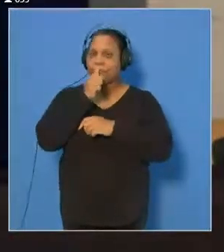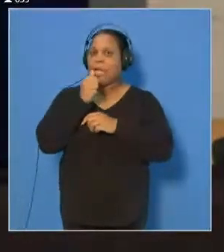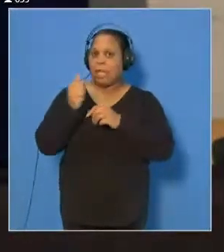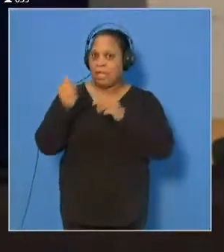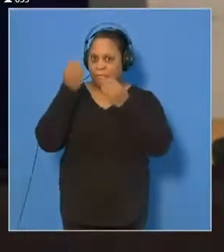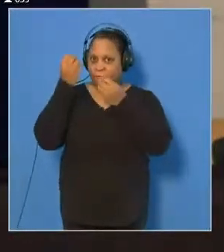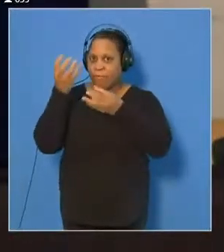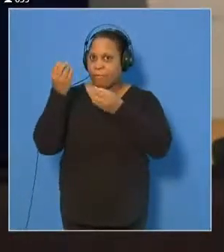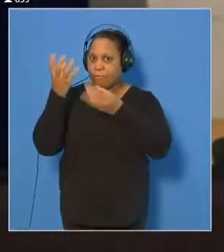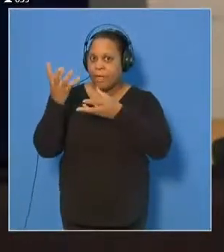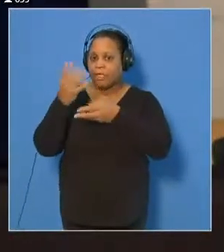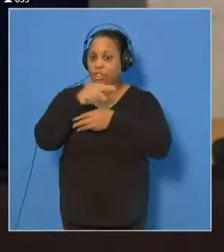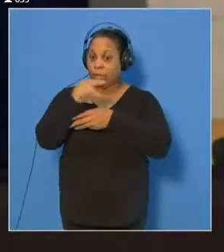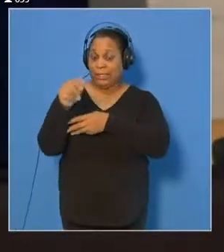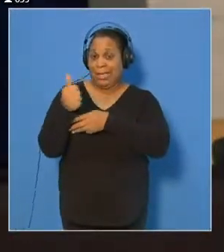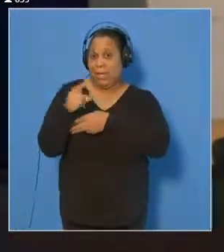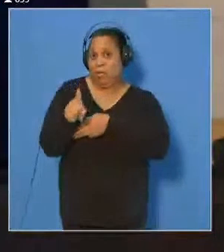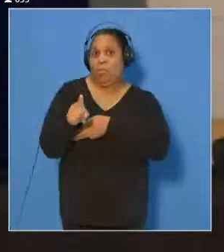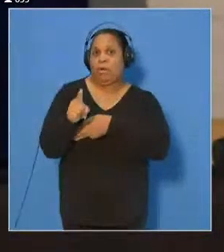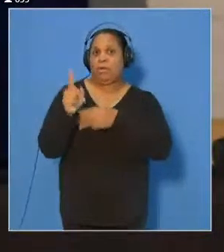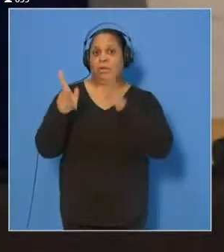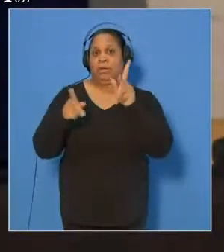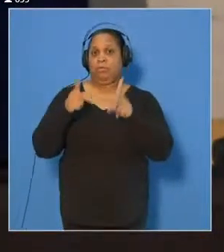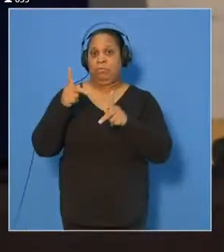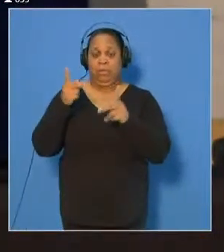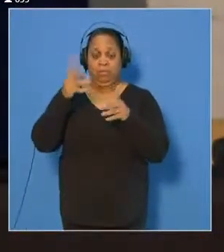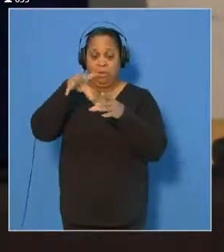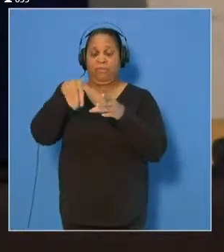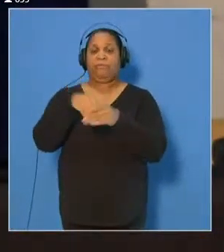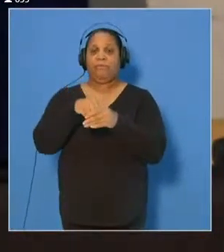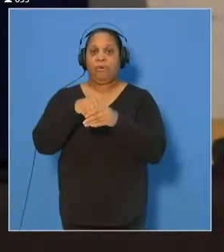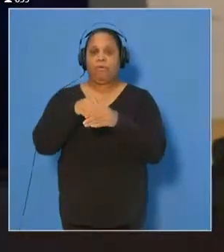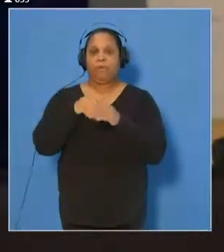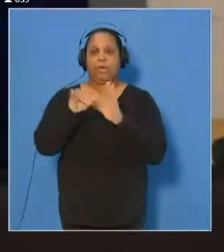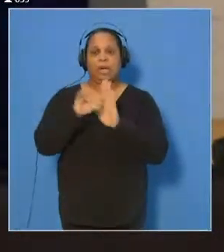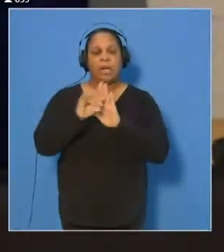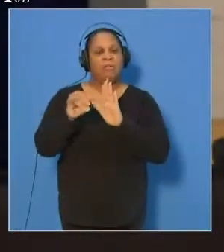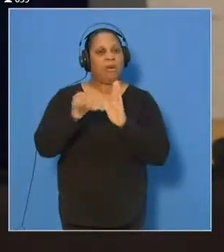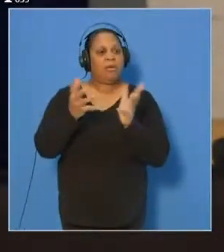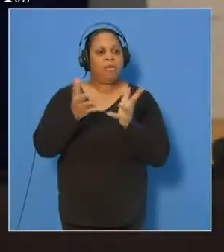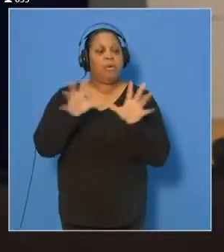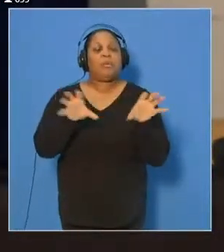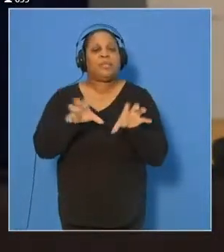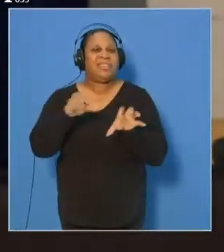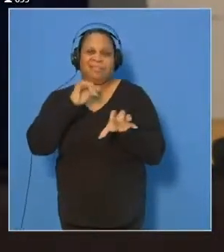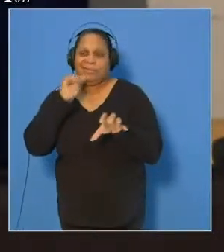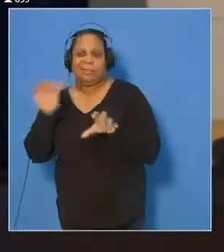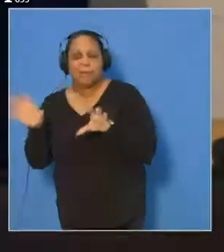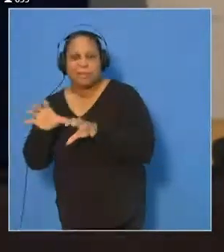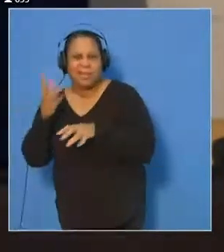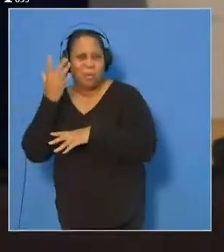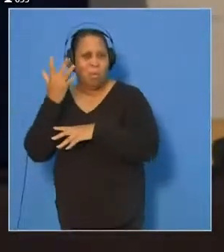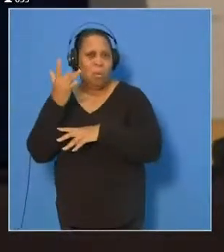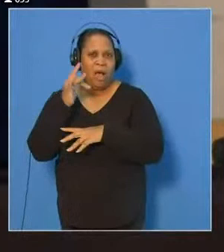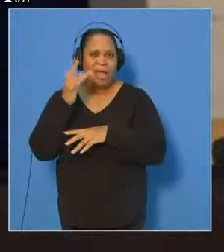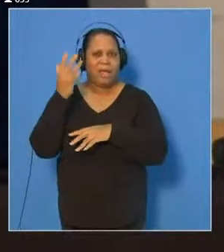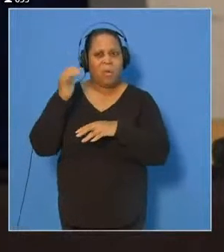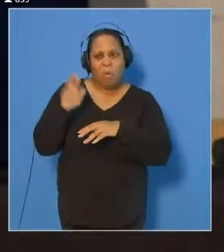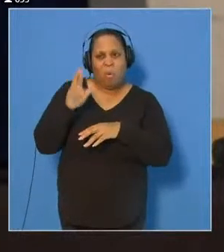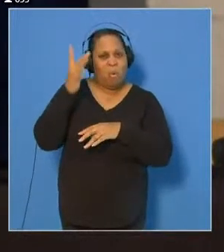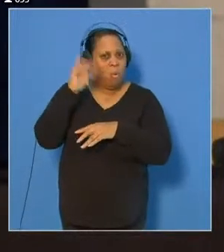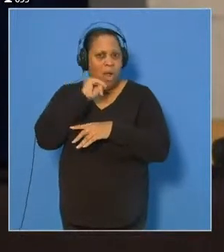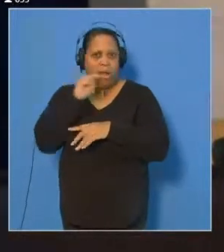so that anyone other than those involved can identify what was done and wasn't done and why it was done and why it wasn't